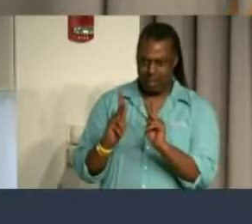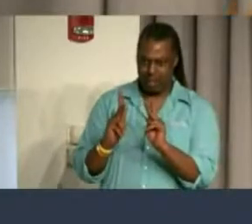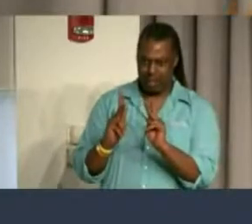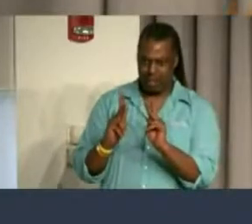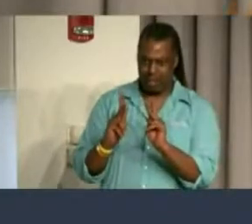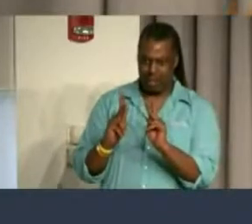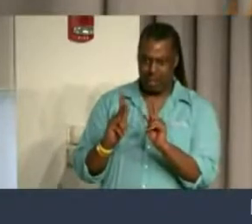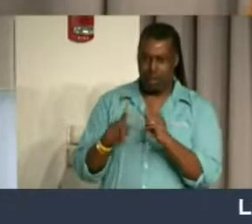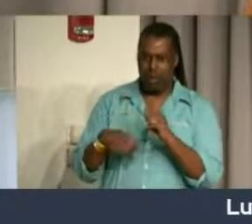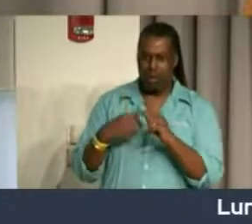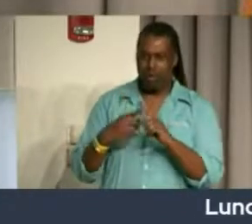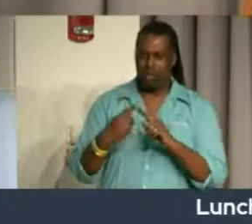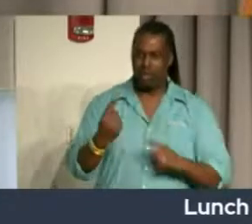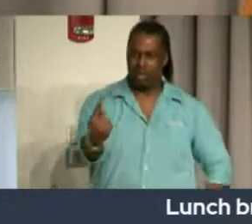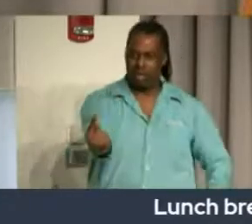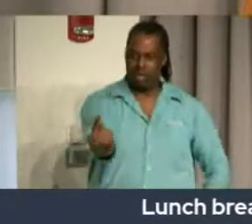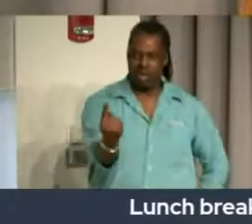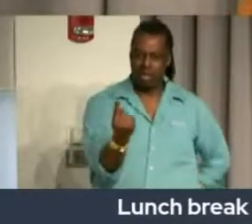coming up to me